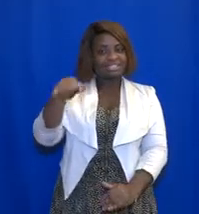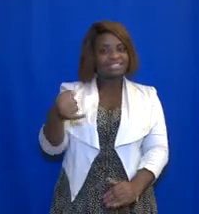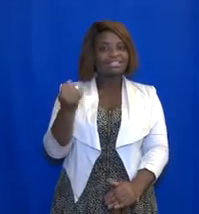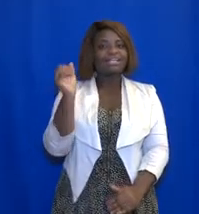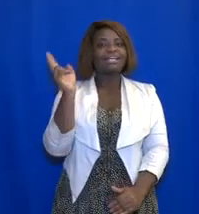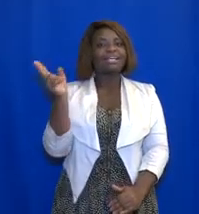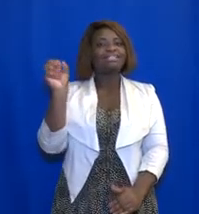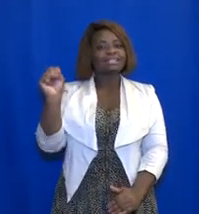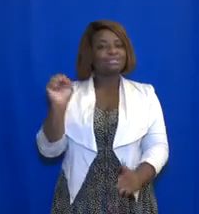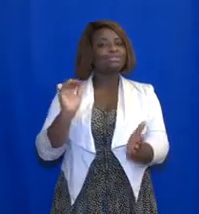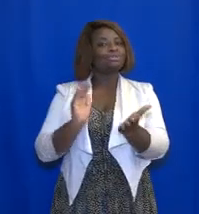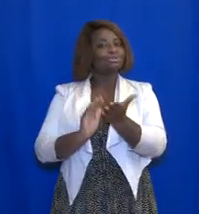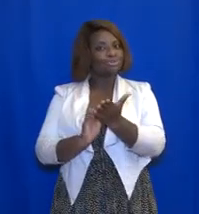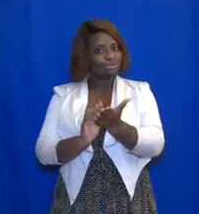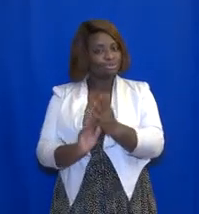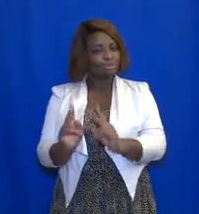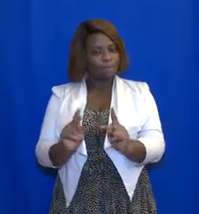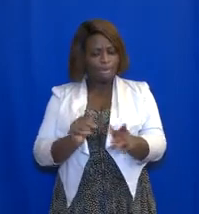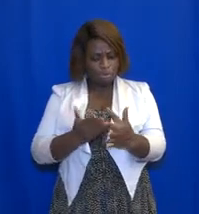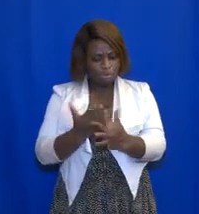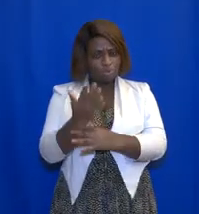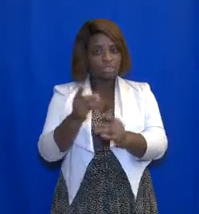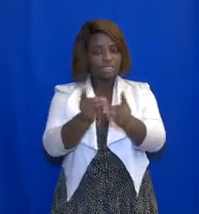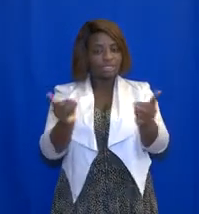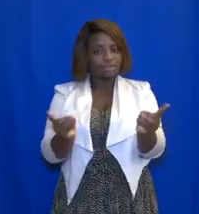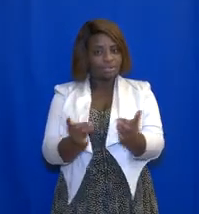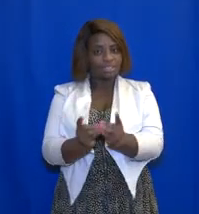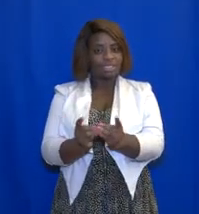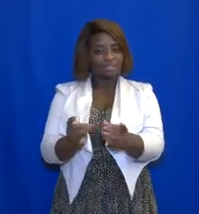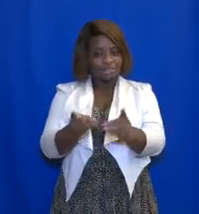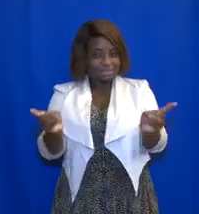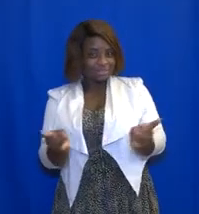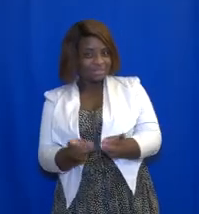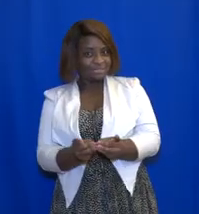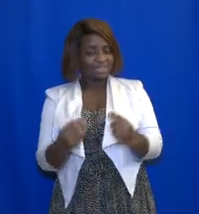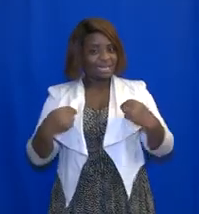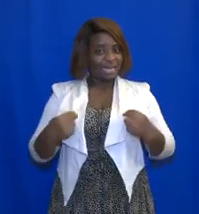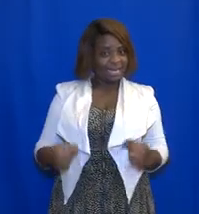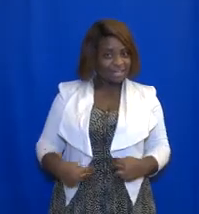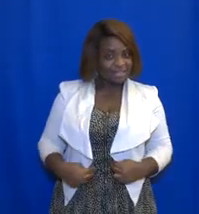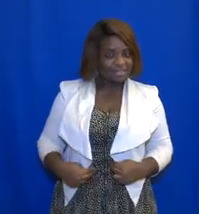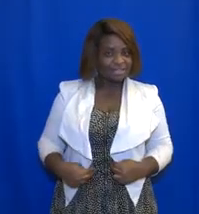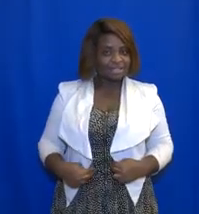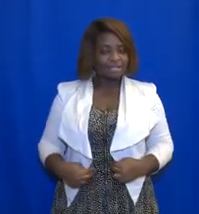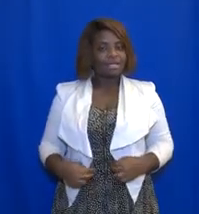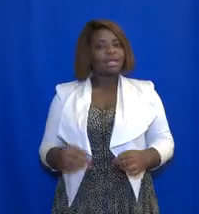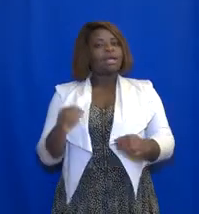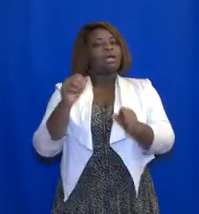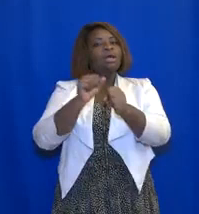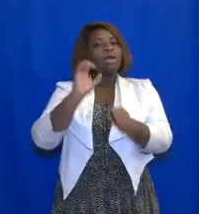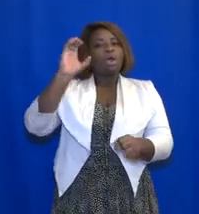schools. So through the District Directors of Education and the District Directors of Health, a